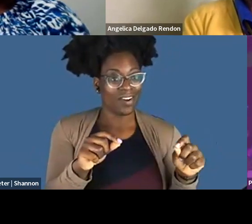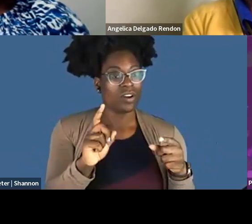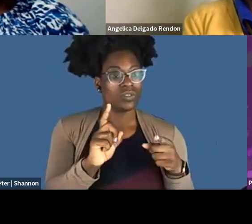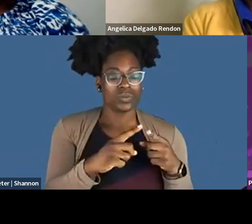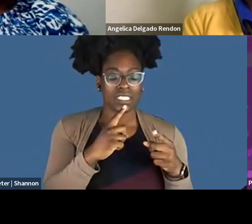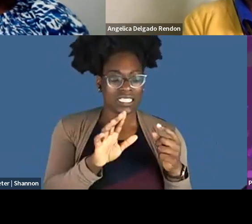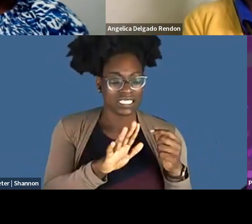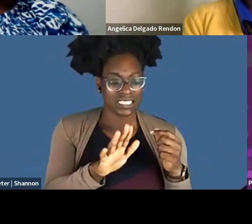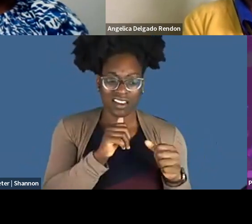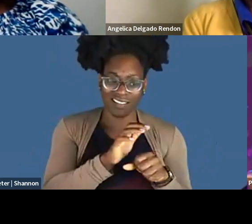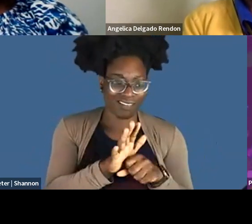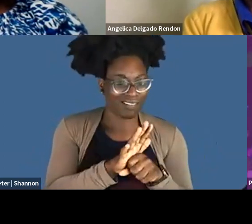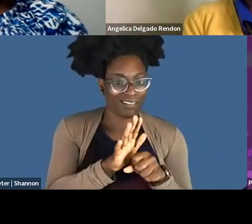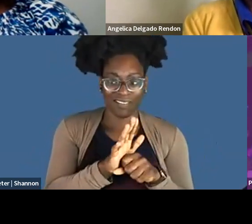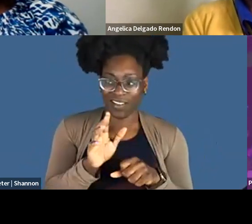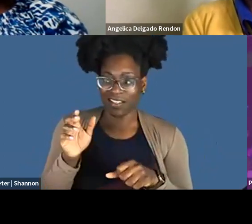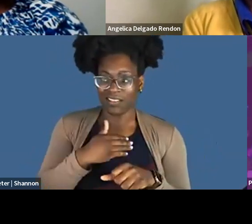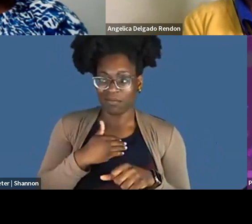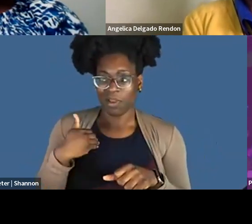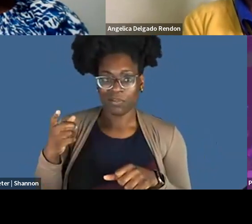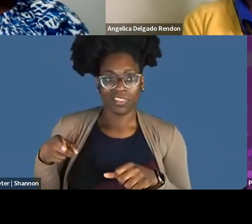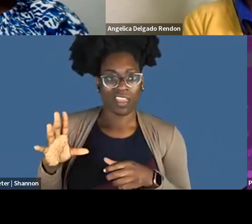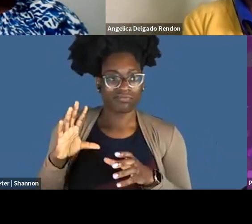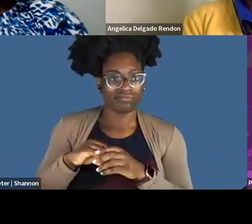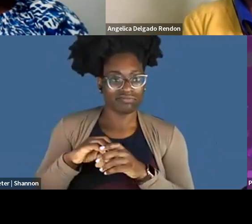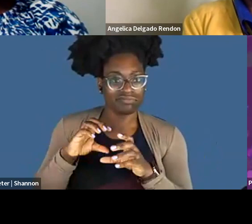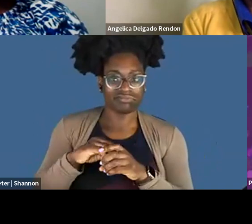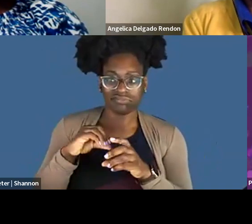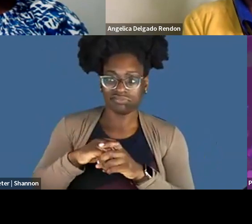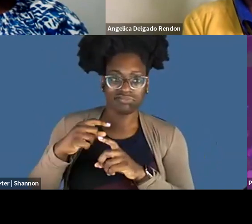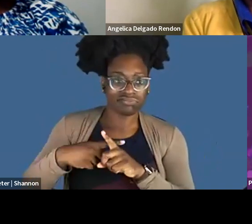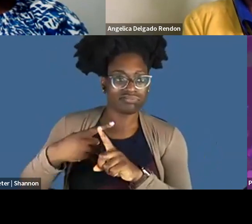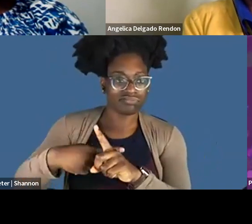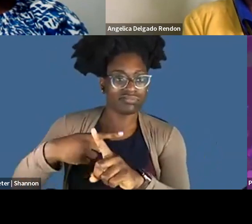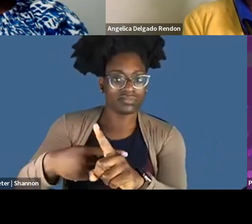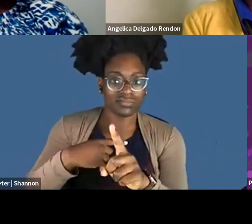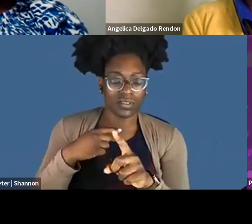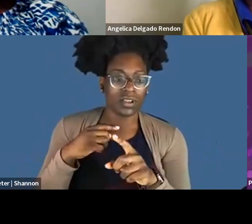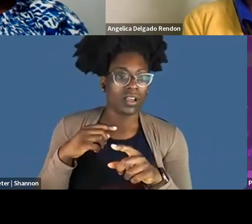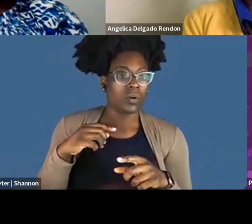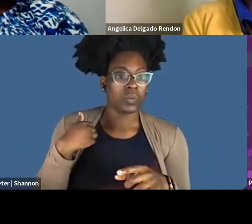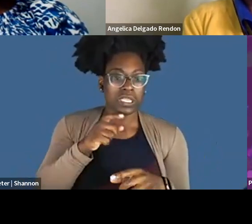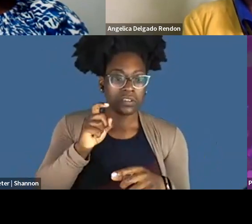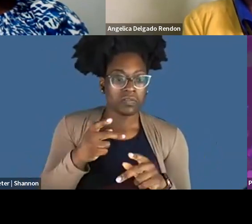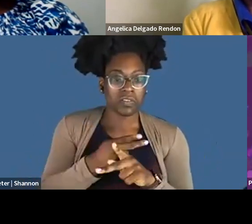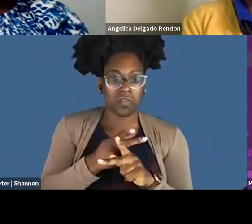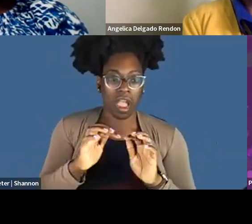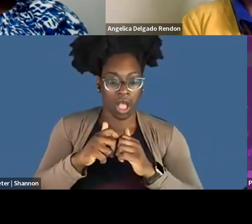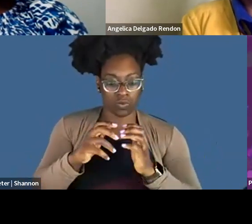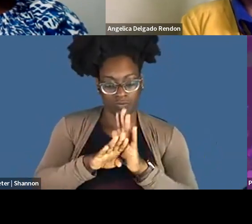payments happening. We need to build an infrastructure for that. What does it look like for CCPH as a